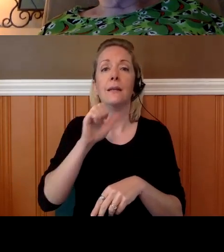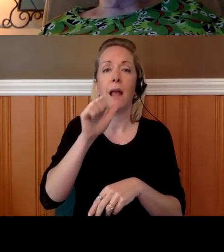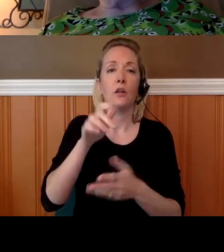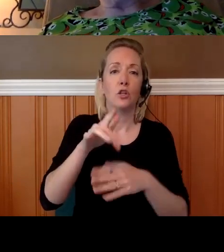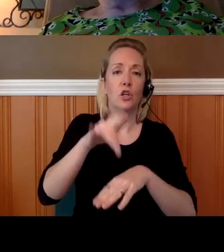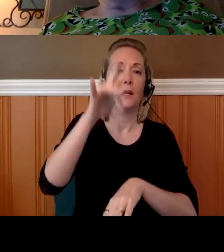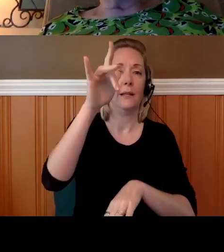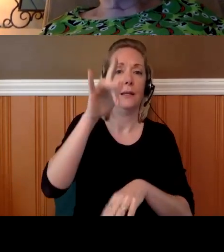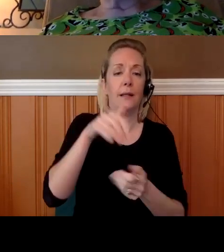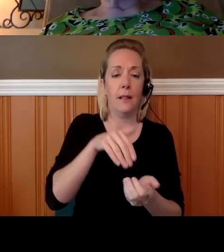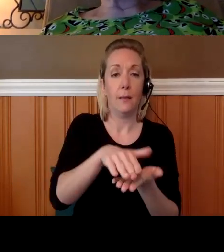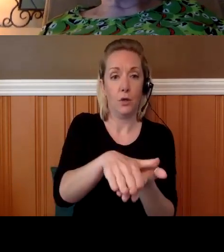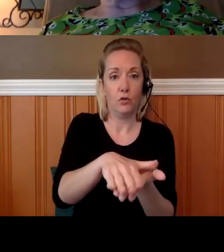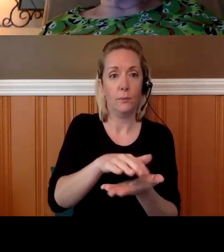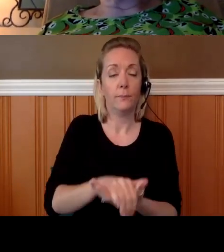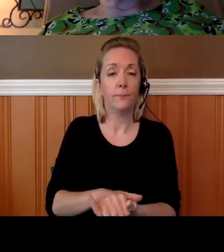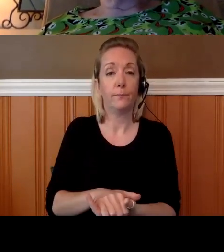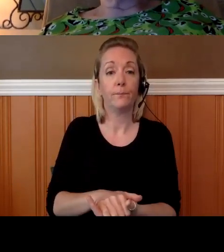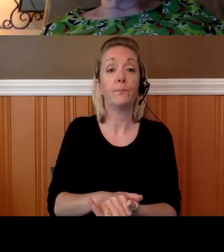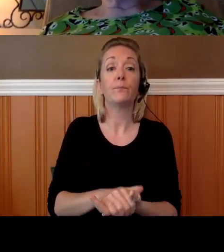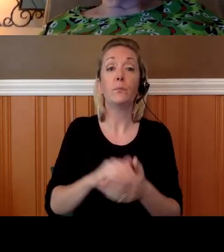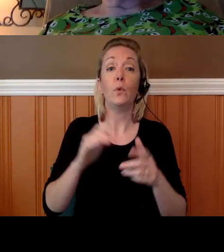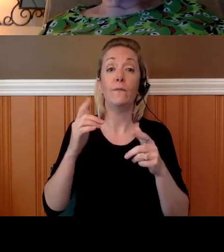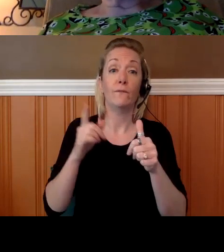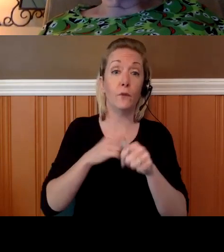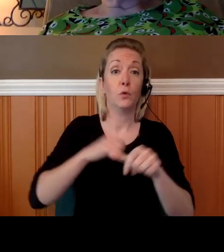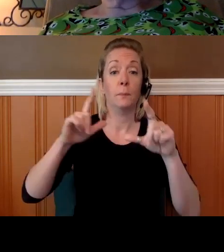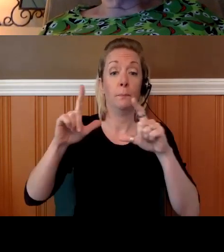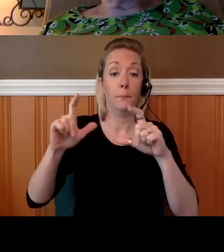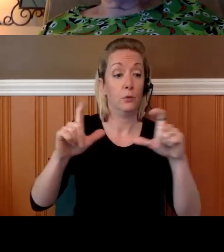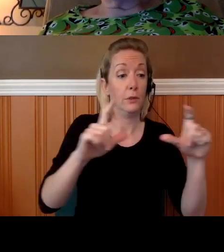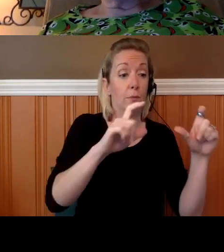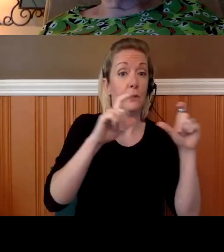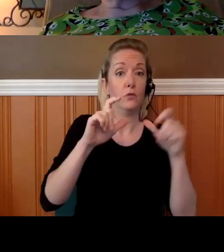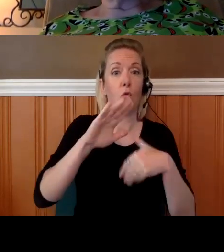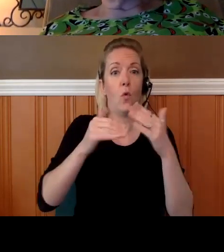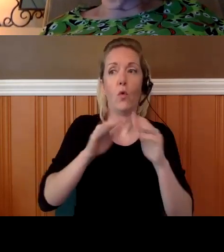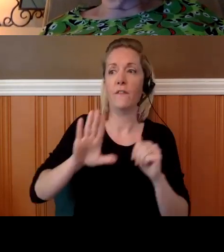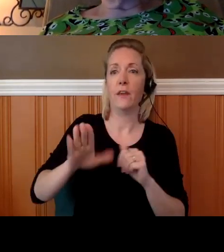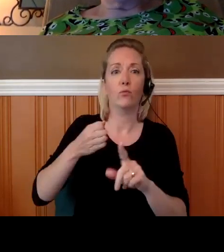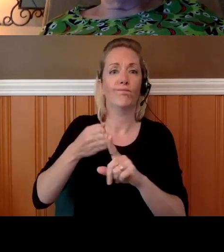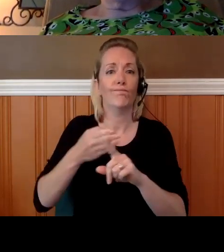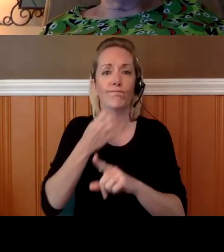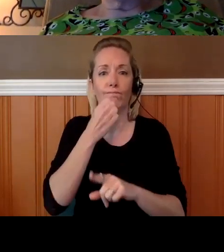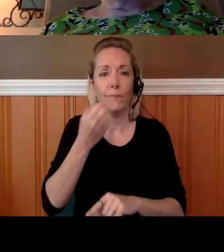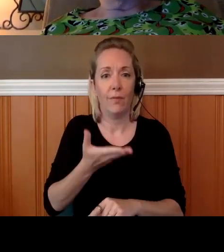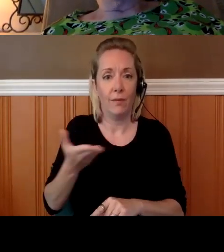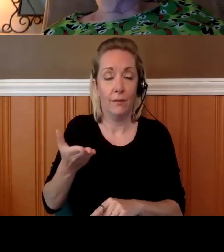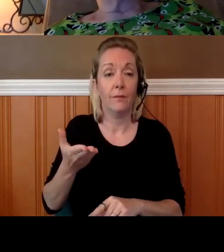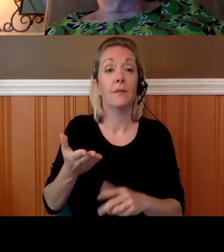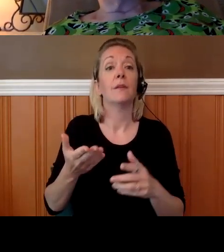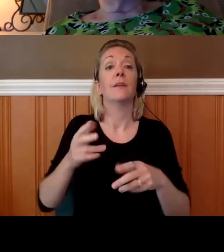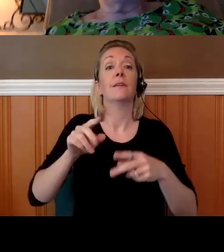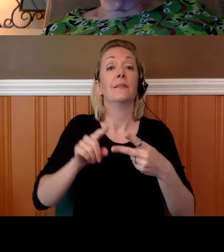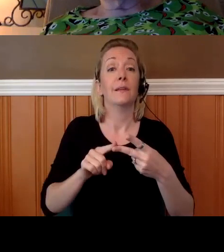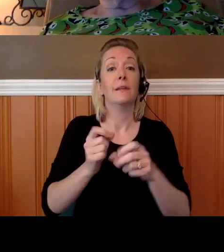Then I create a book with the object in various places, various sizes, and